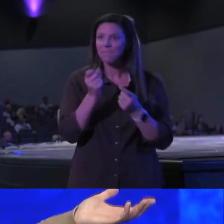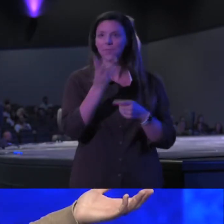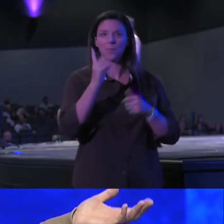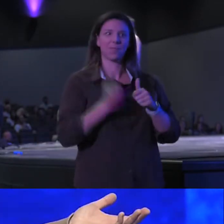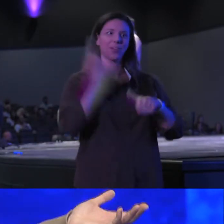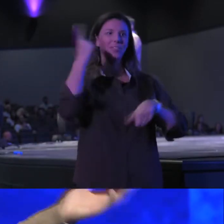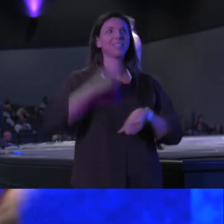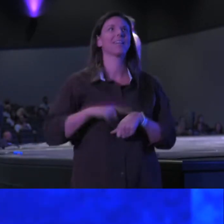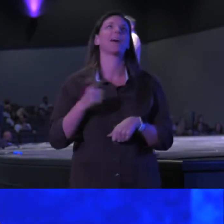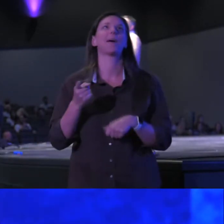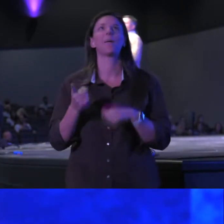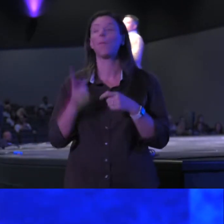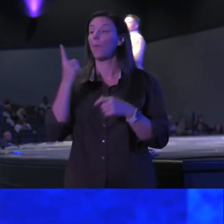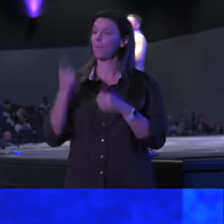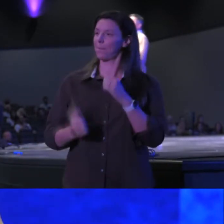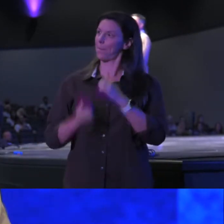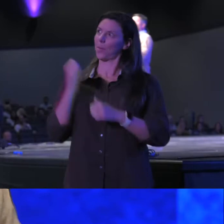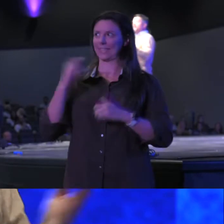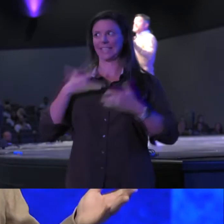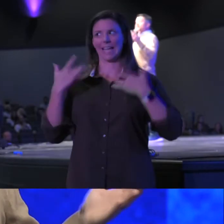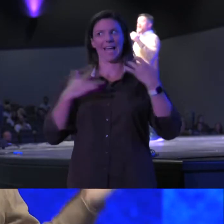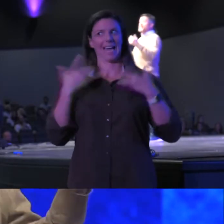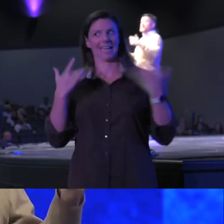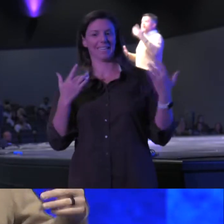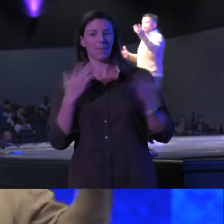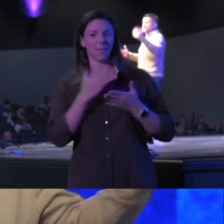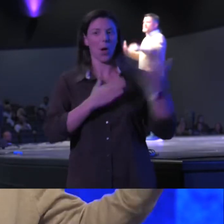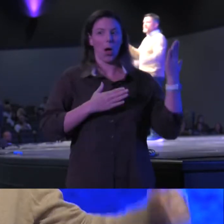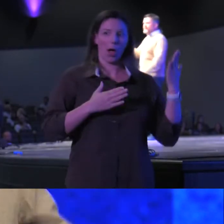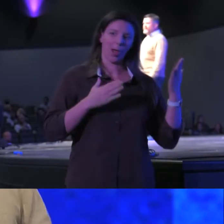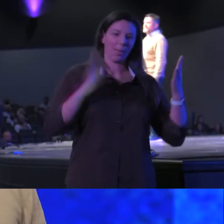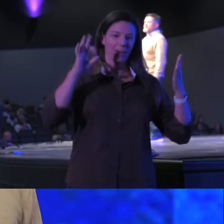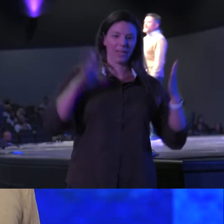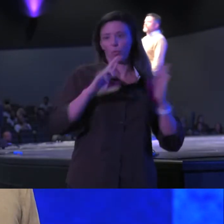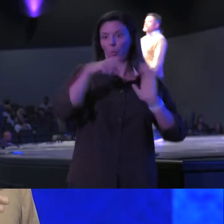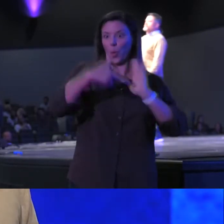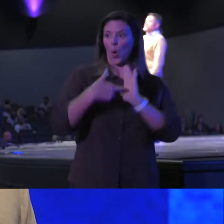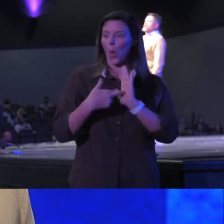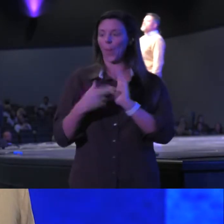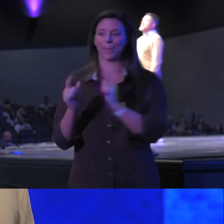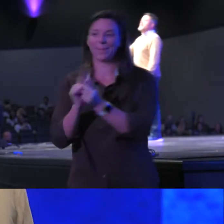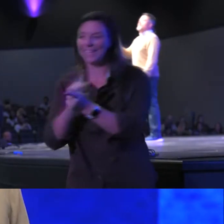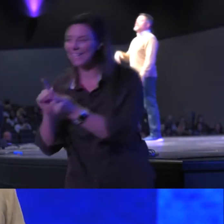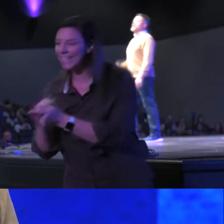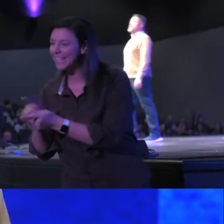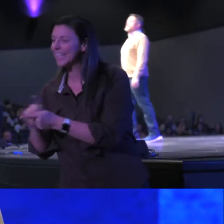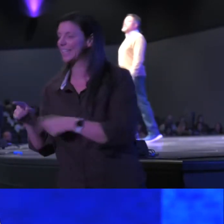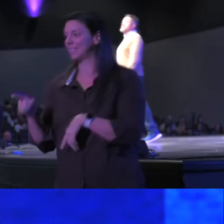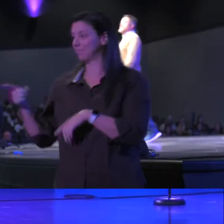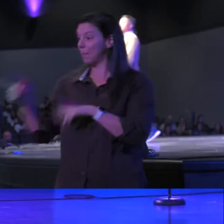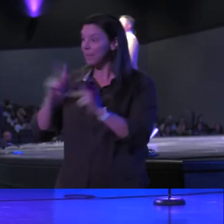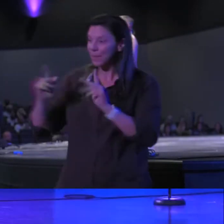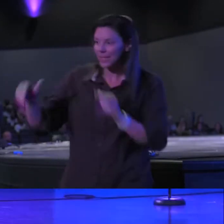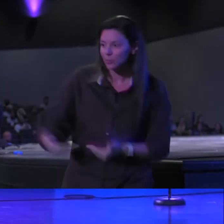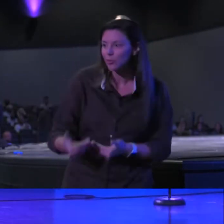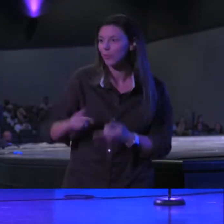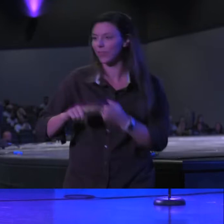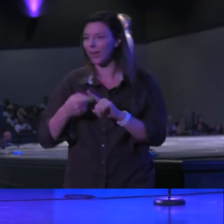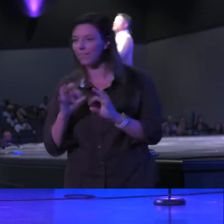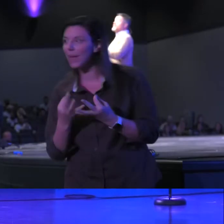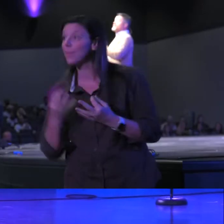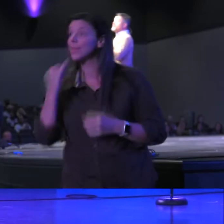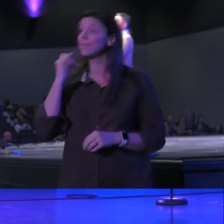parts of being here on Sunday mornings is having families come and introduce me to their friends and loved ones who've come. If you're a first-time guest, or